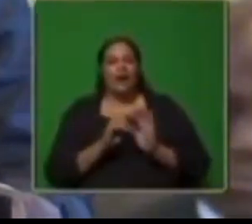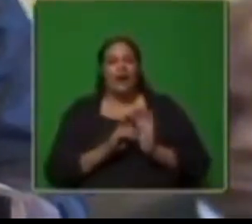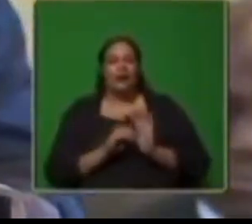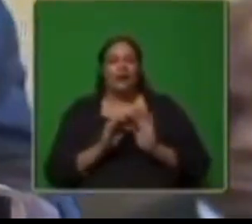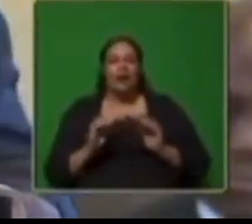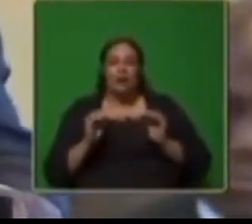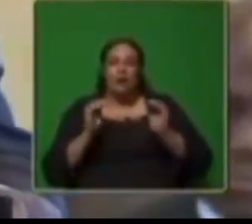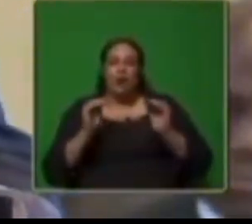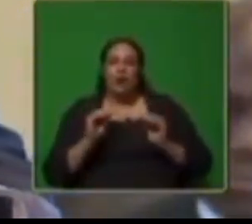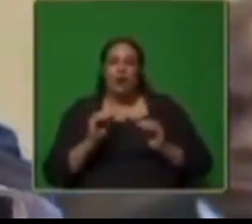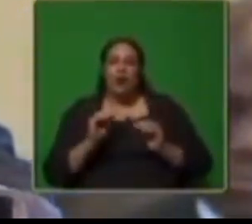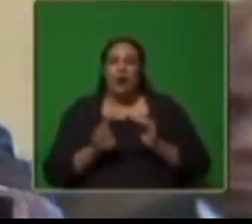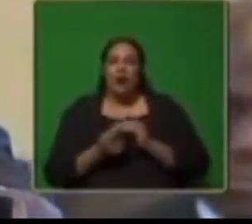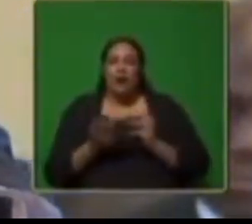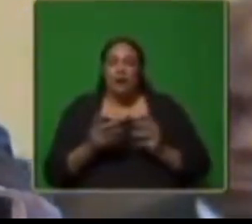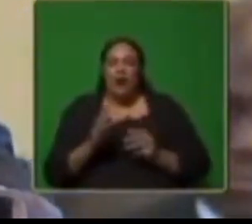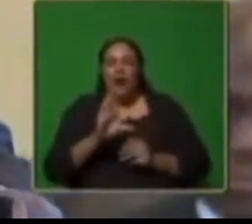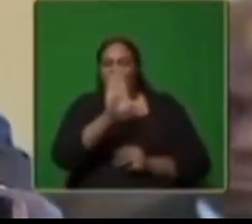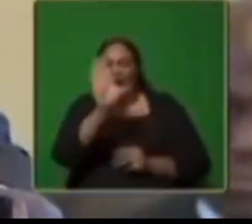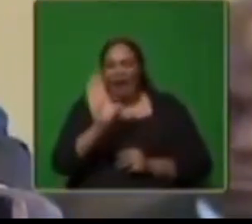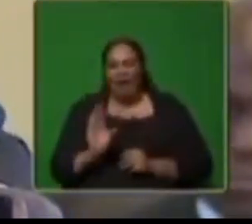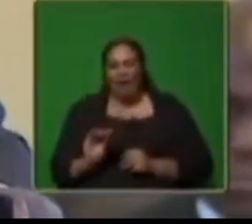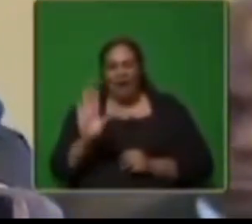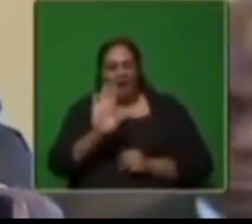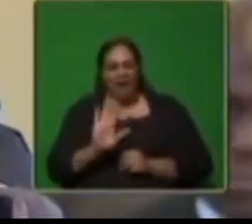on the African continent.